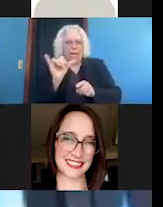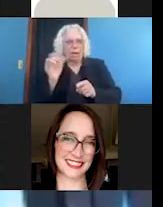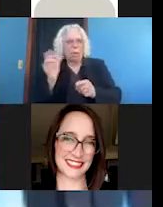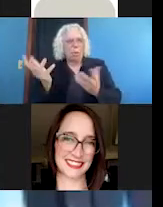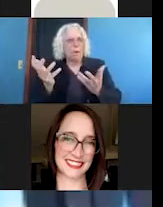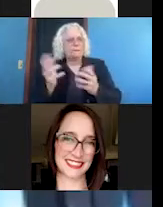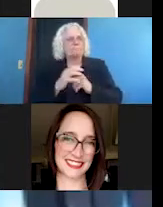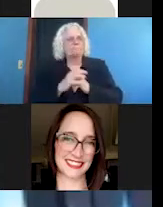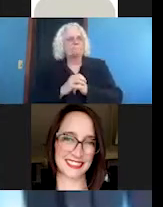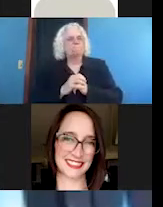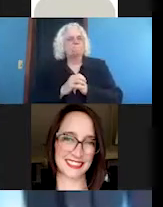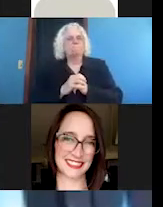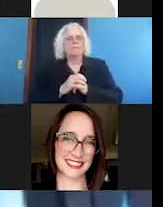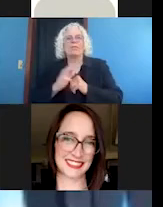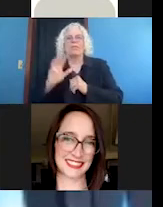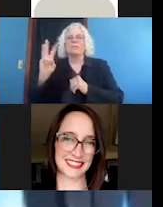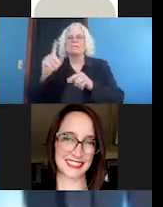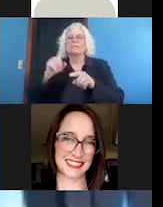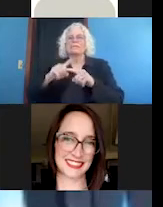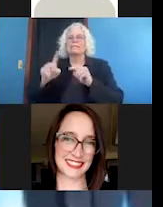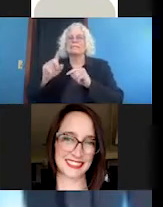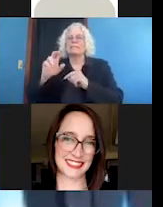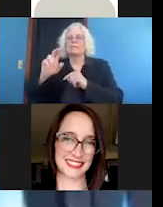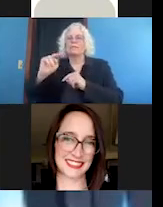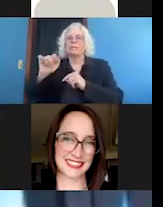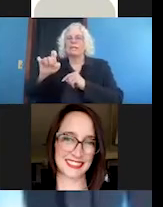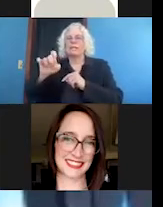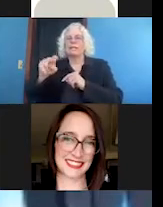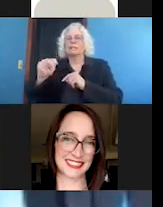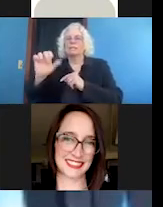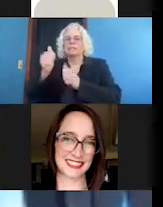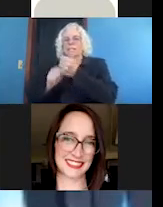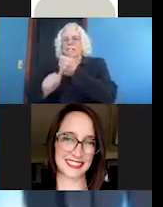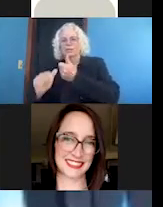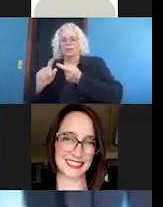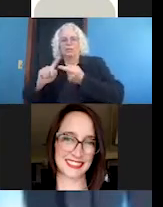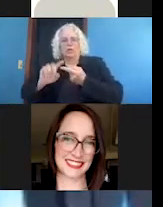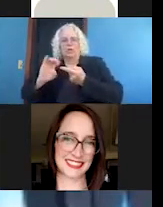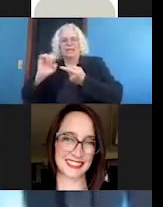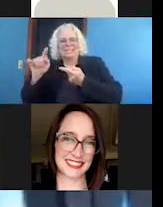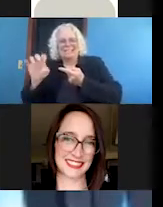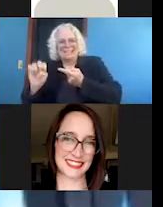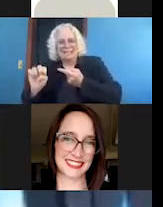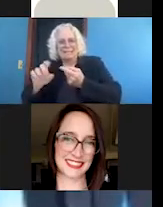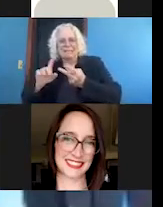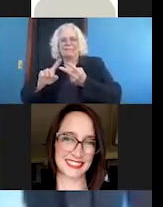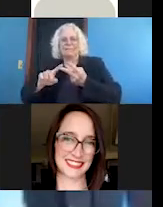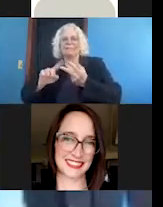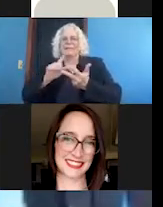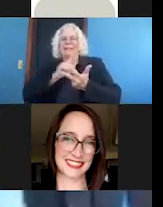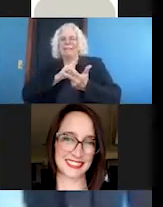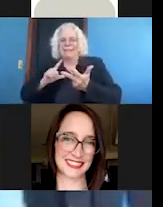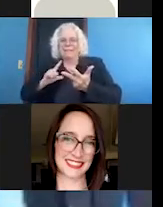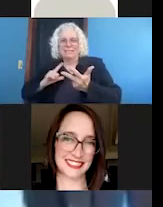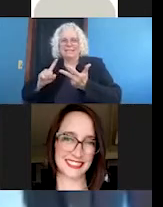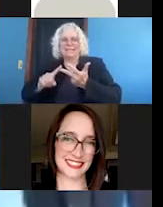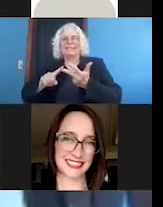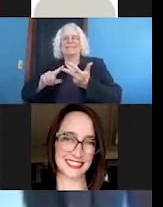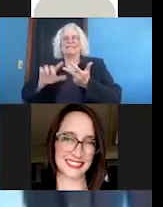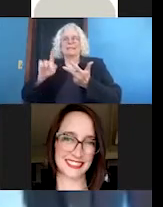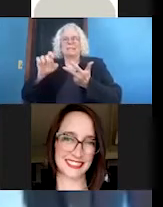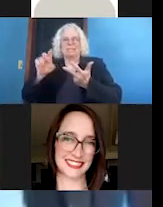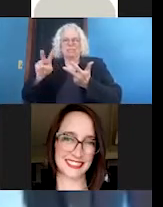the 6 nations with the executive, legislative, and judicial branch. I'm not going to say the United States because the United States got it from